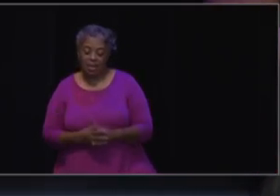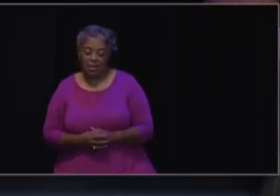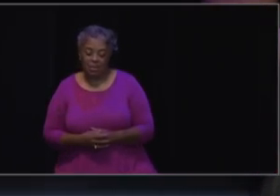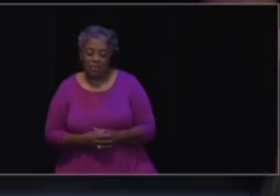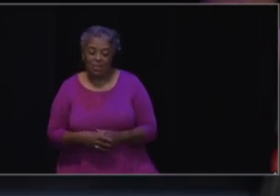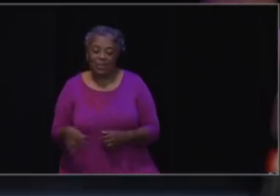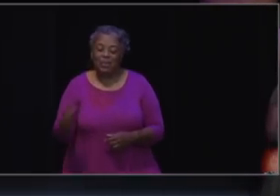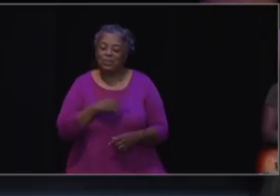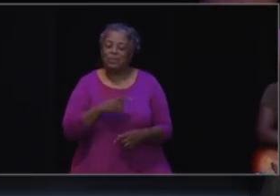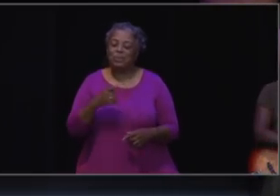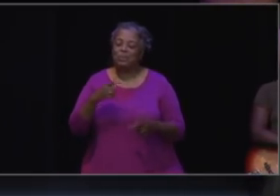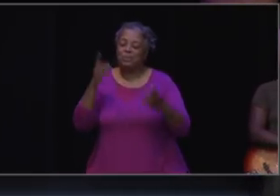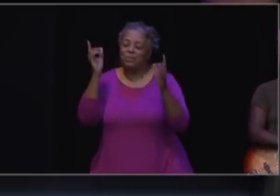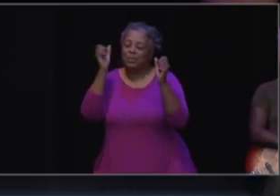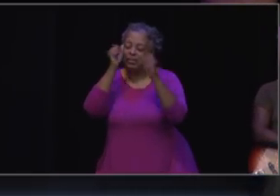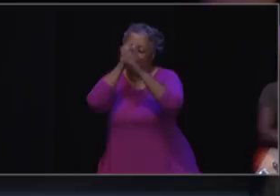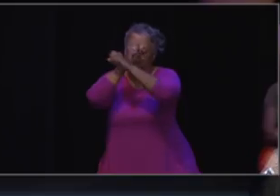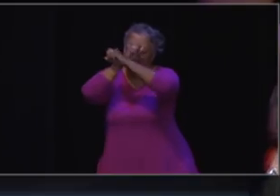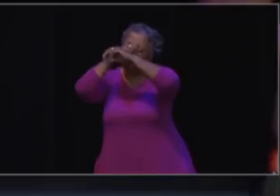want.